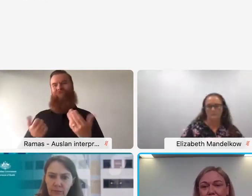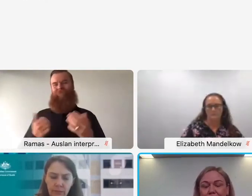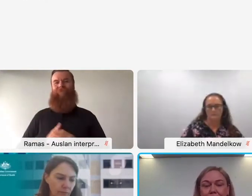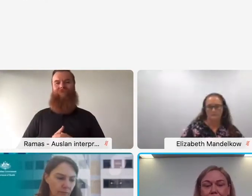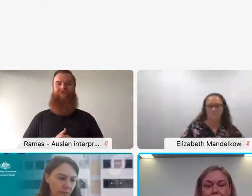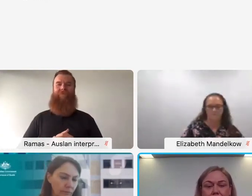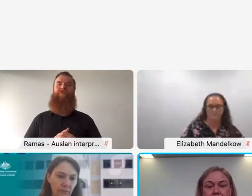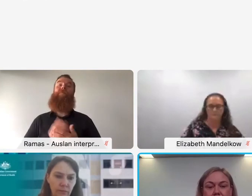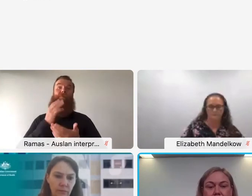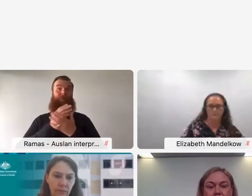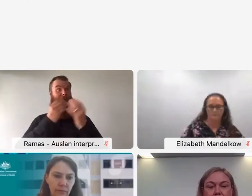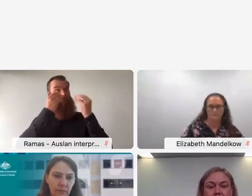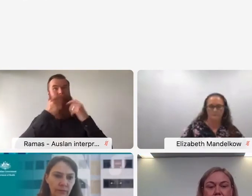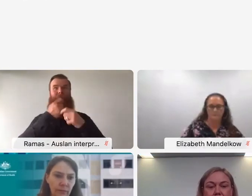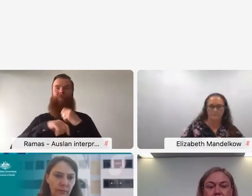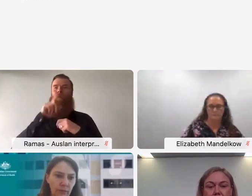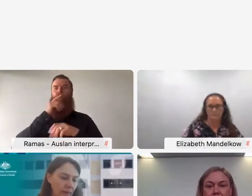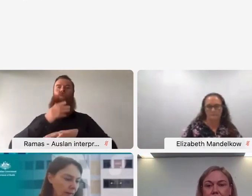away.